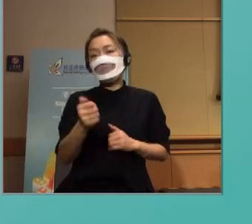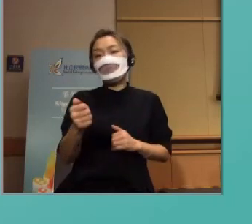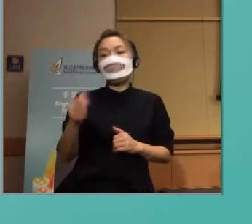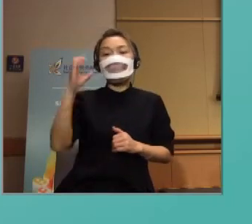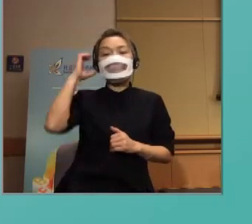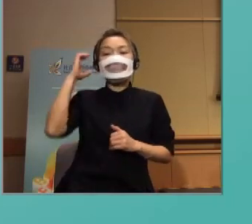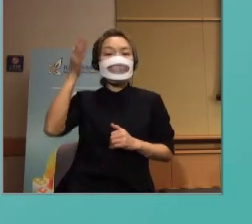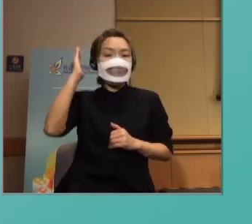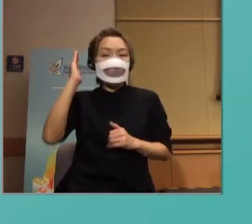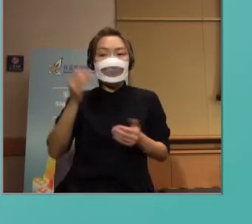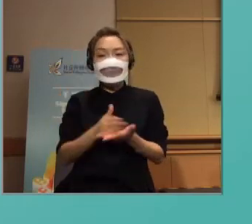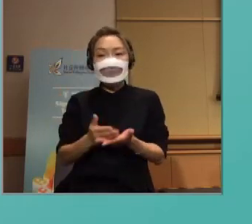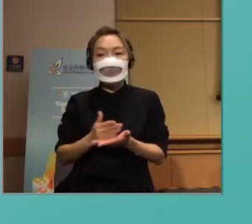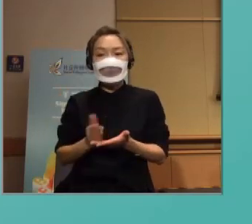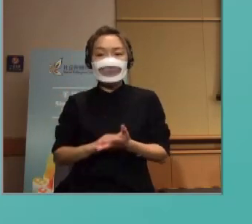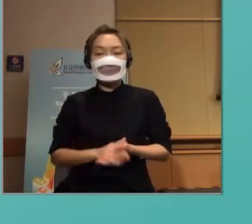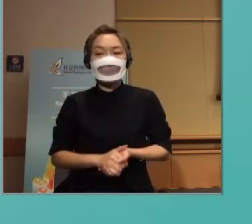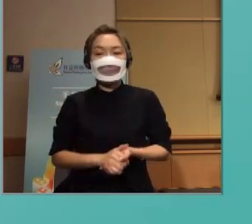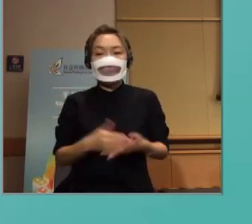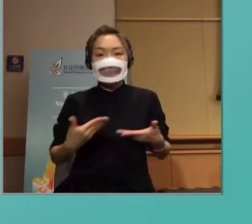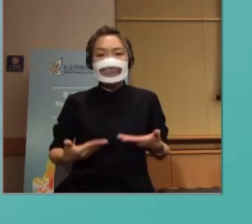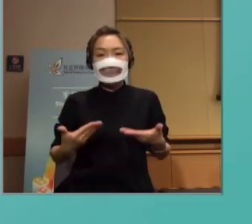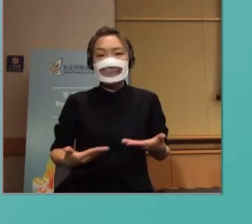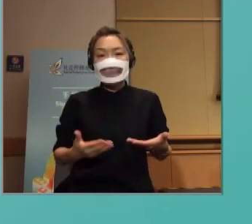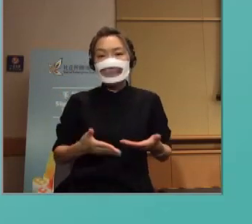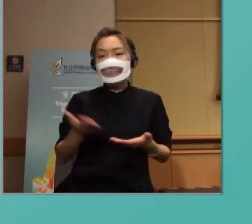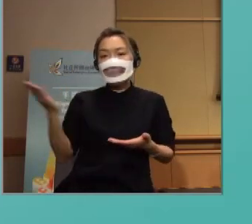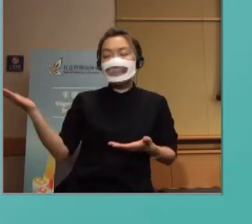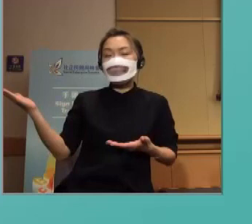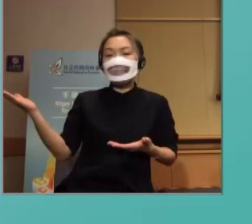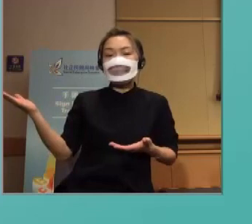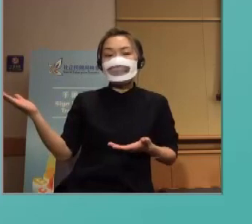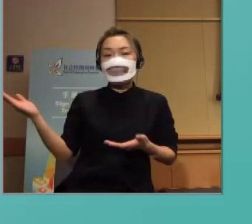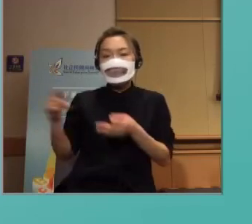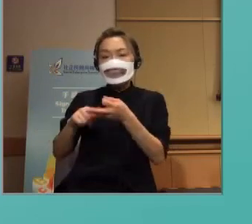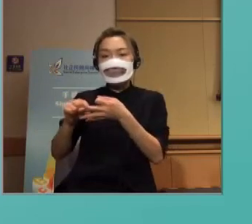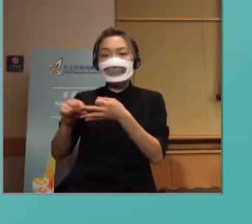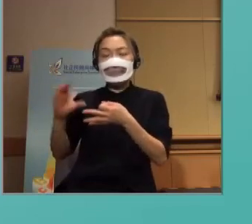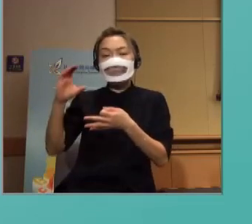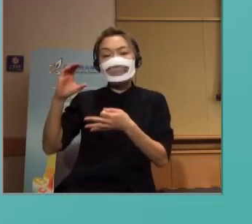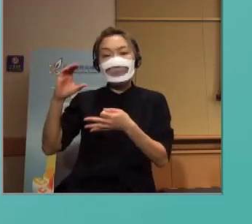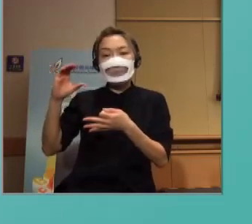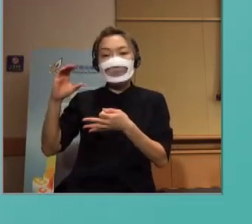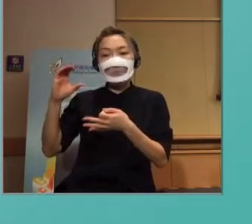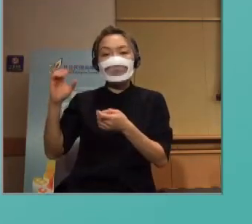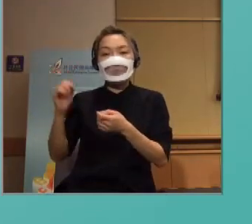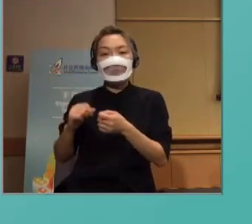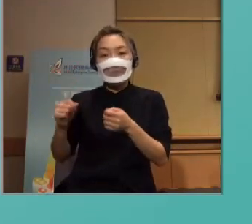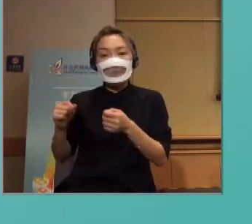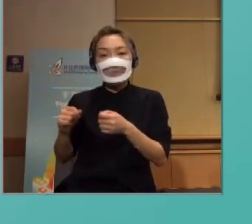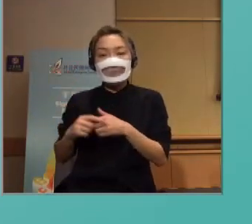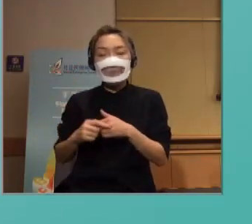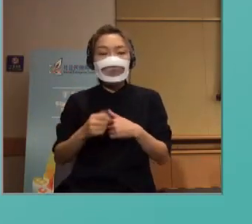here, Mr. Joshua Chu. Welcome. Well, thank you, Yanto, for having me here. It's quite a pleasure. I did not know that we can